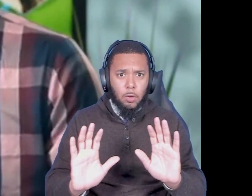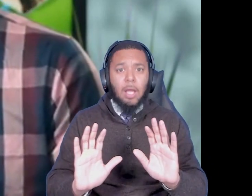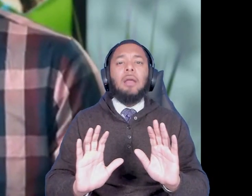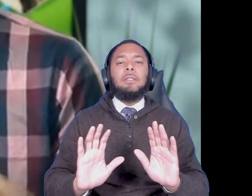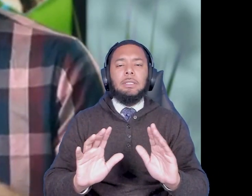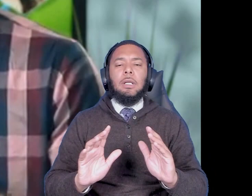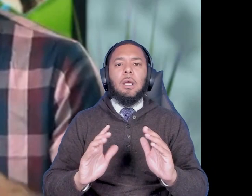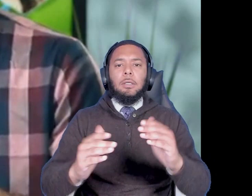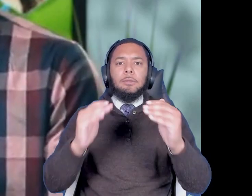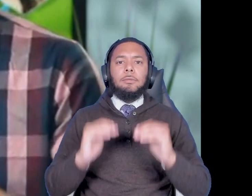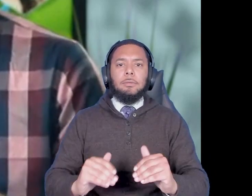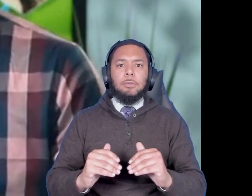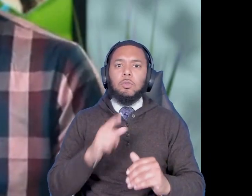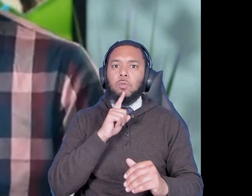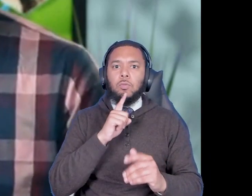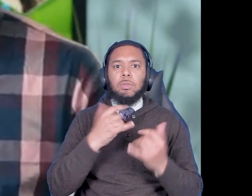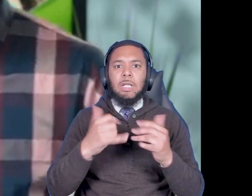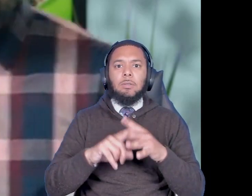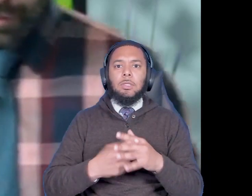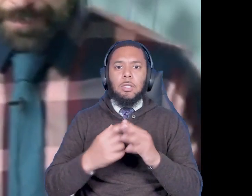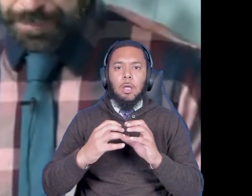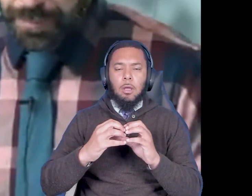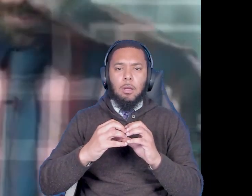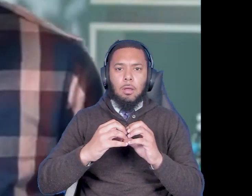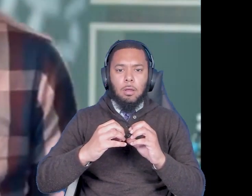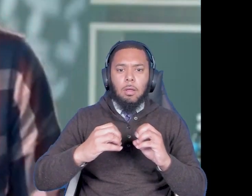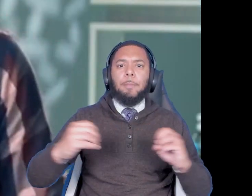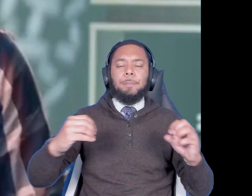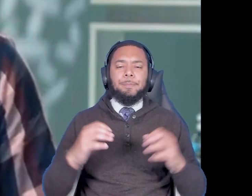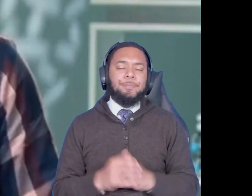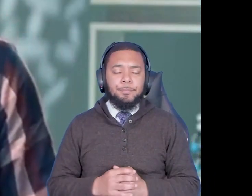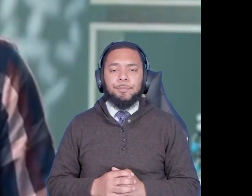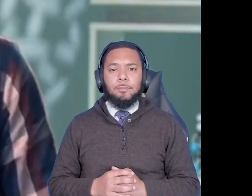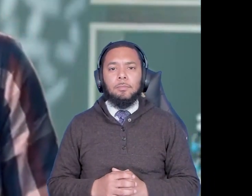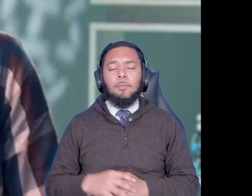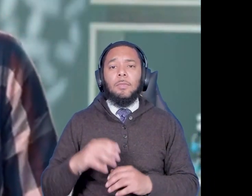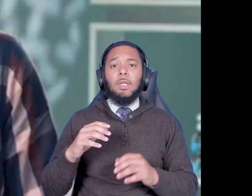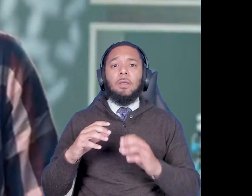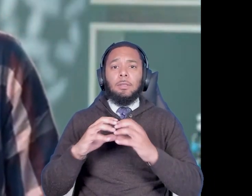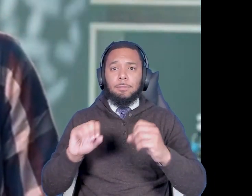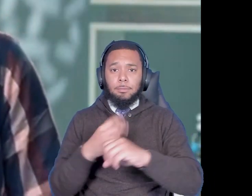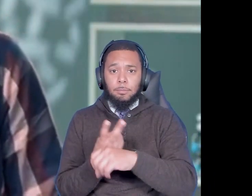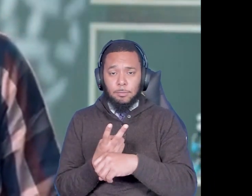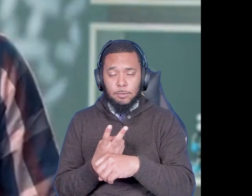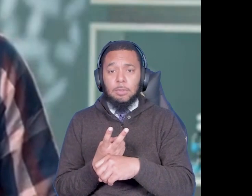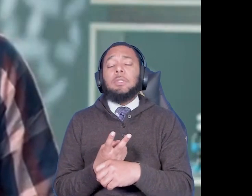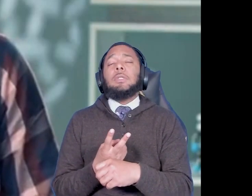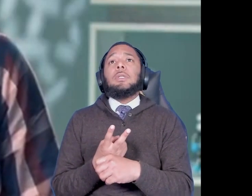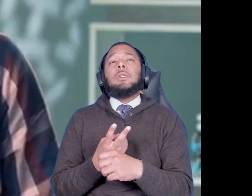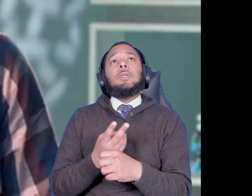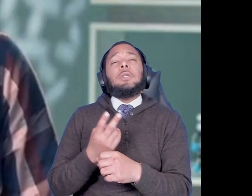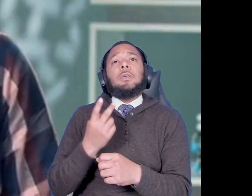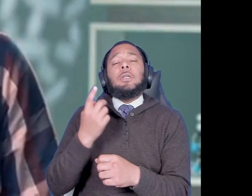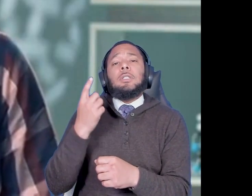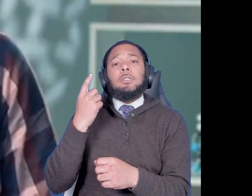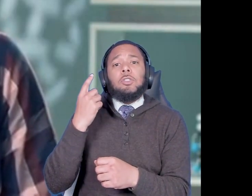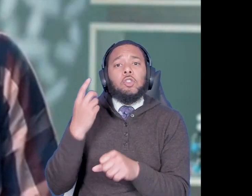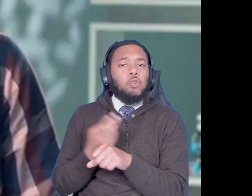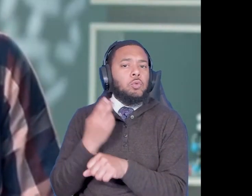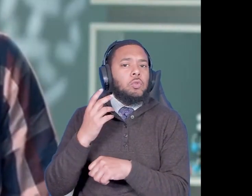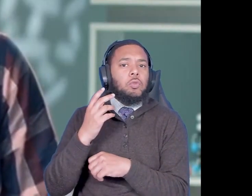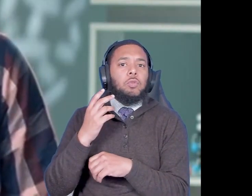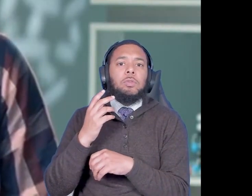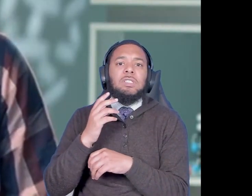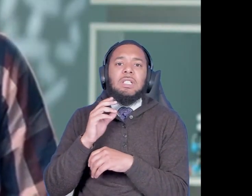we can enter this where we actually start moving things around. So mitosis is going to be used in all of our